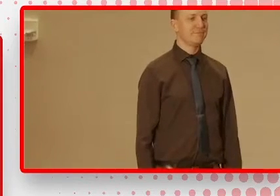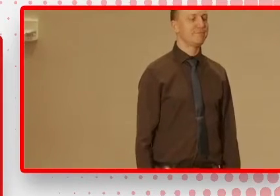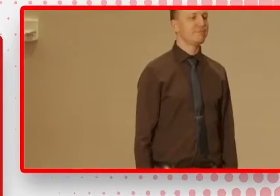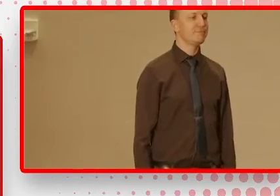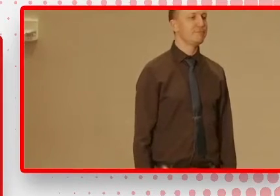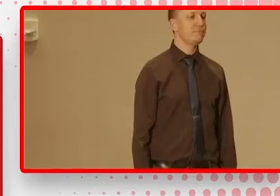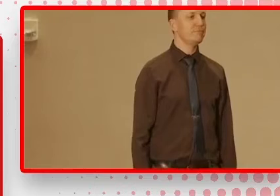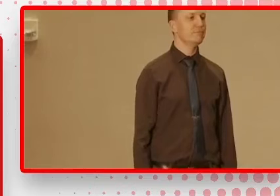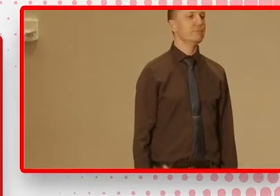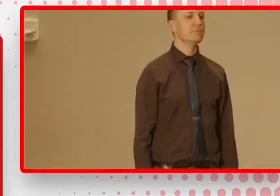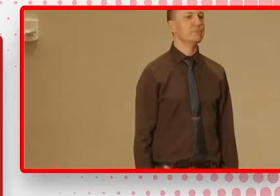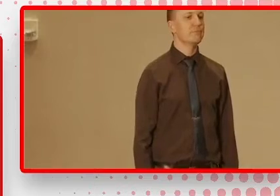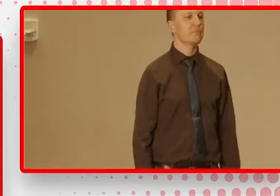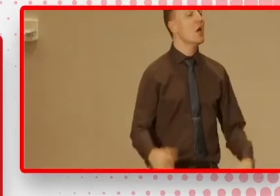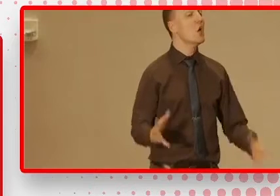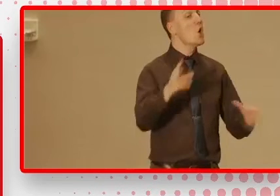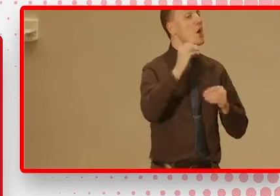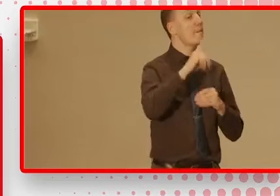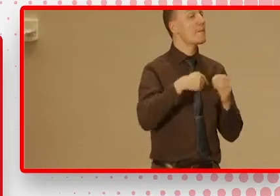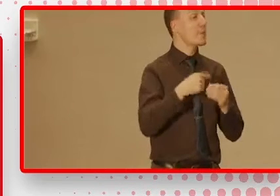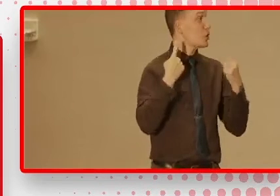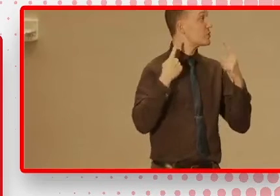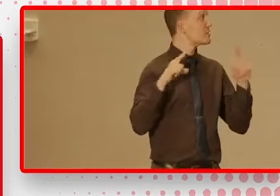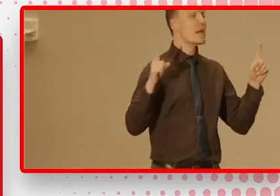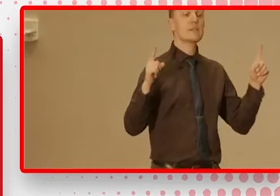So let me tell you a little bit about our success.